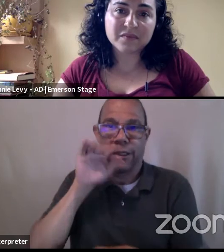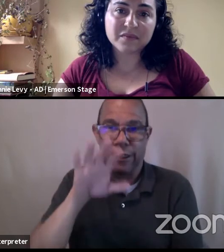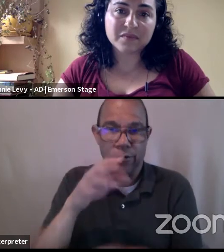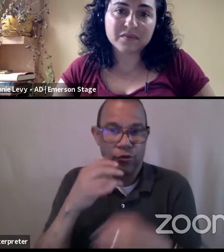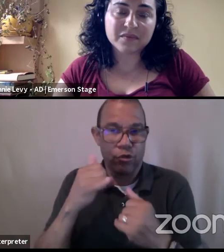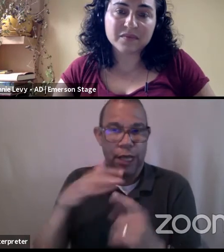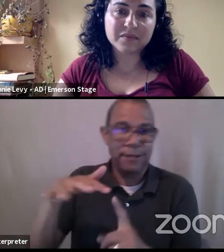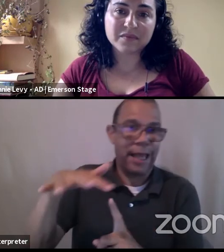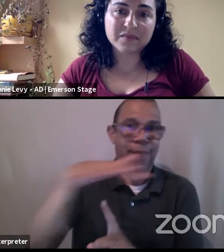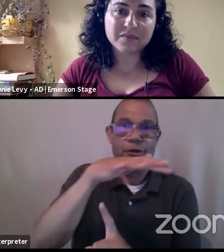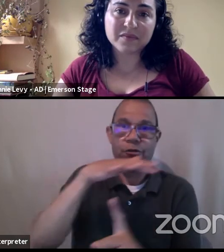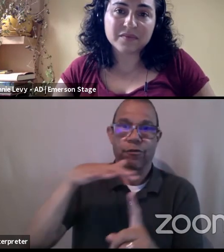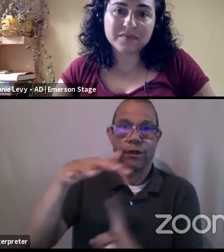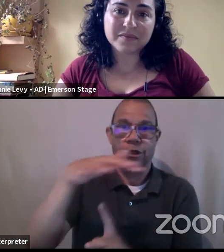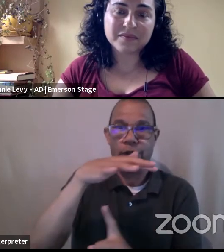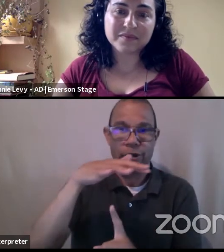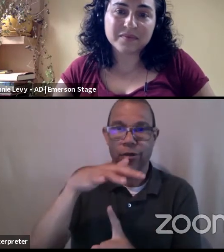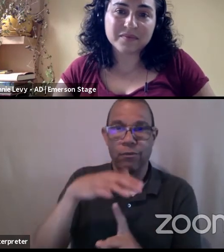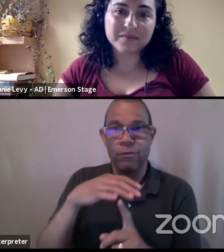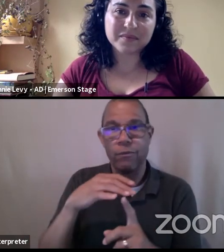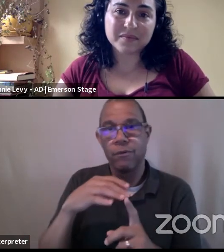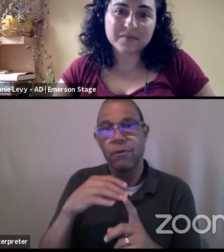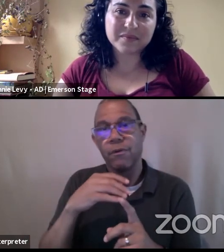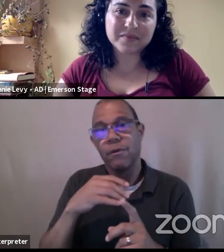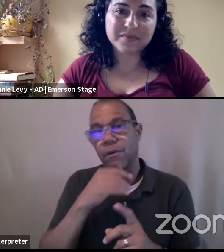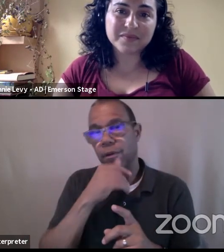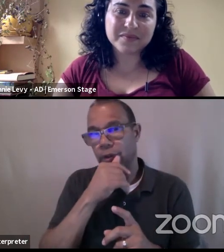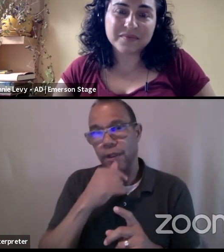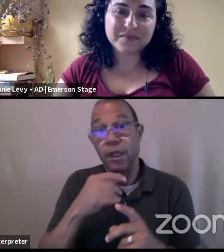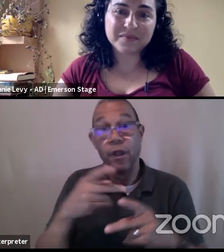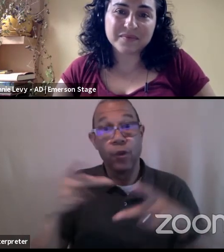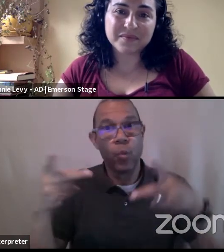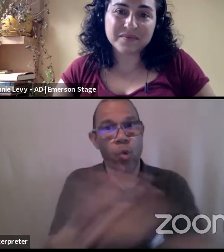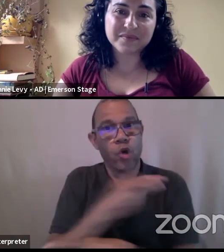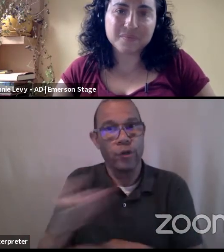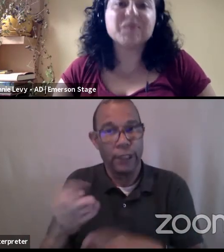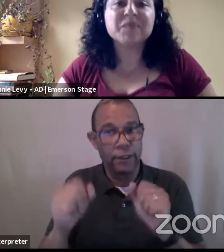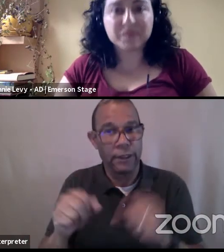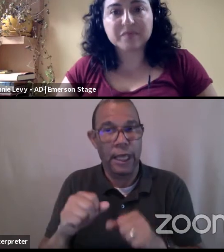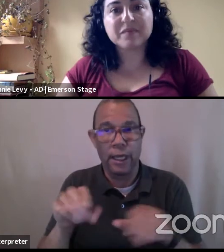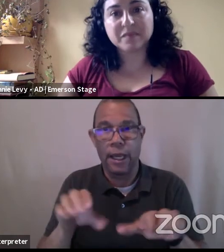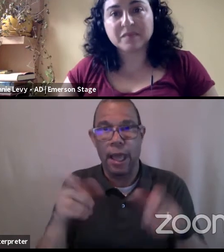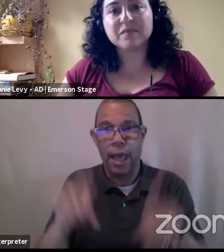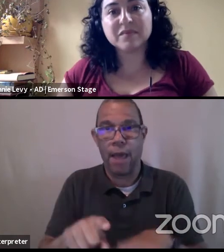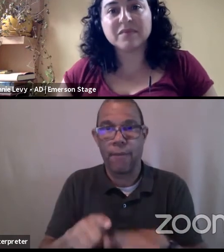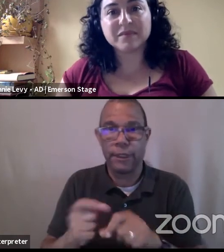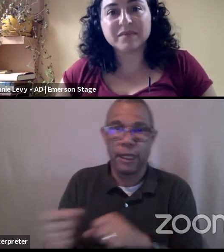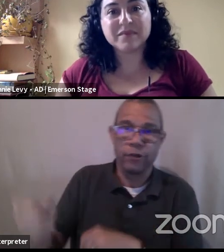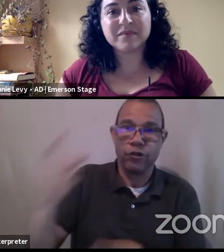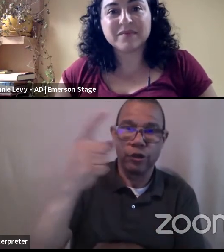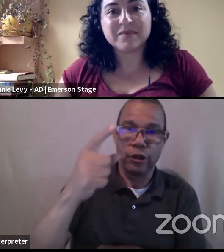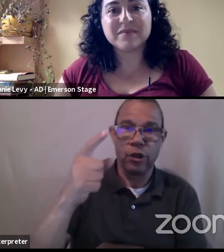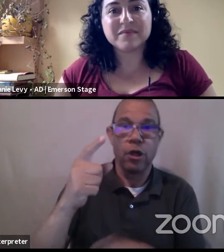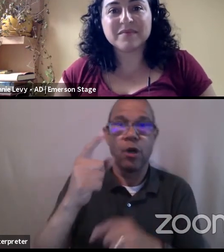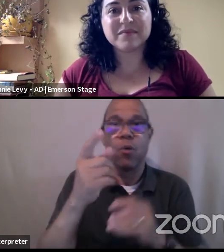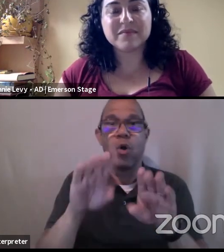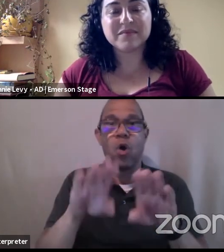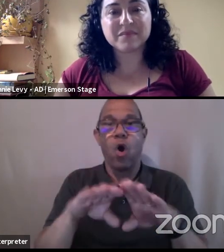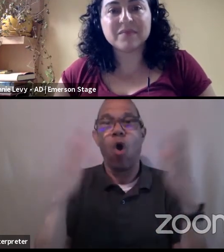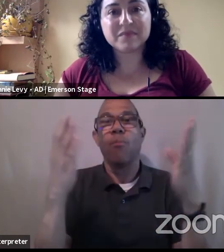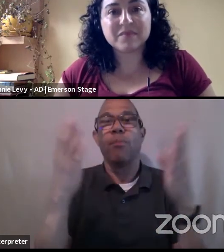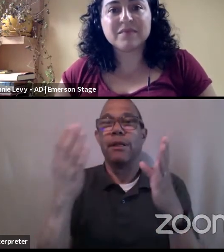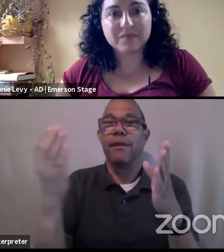worst thing that can happen is, uh, we reopen theaters and, uh, uh, somebody finds a, a vaccine, we reopen